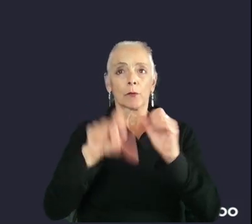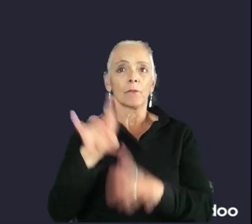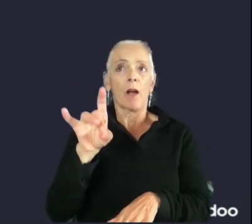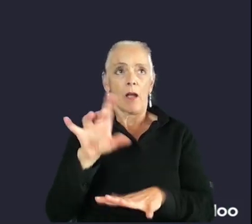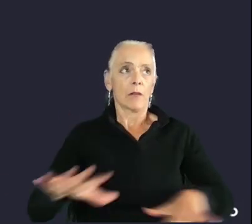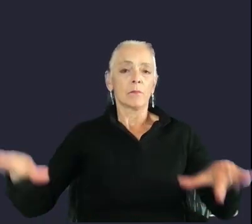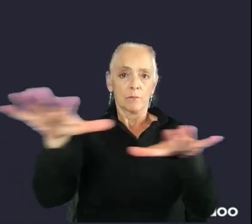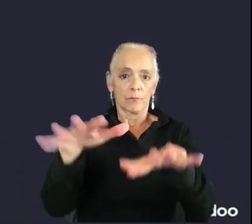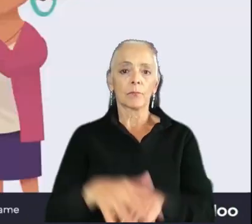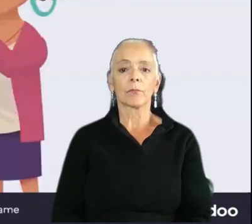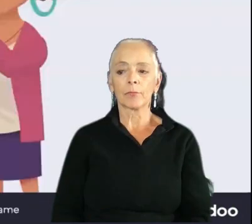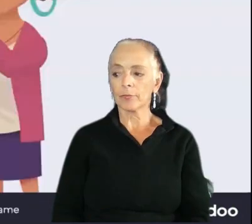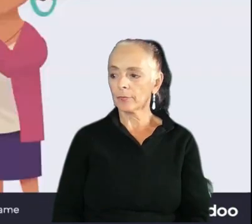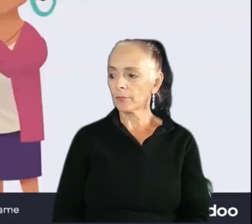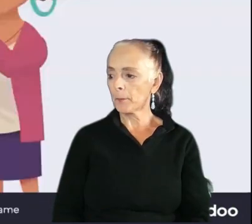there.